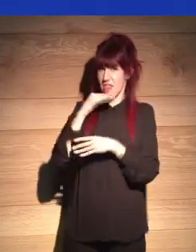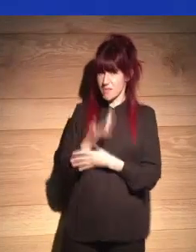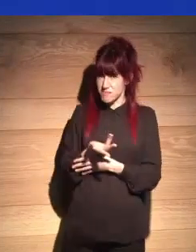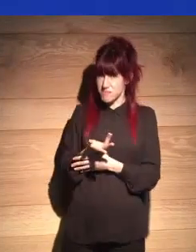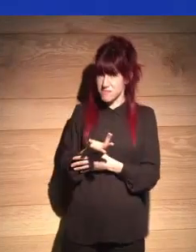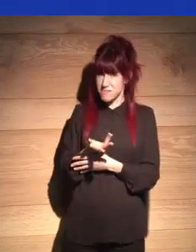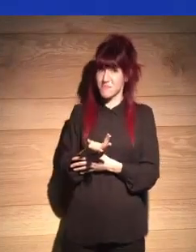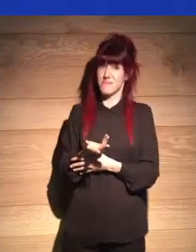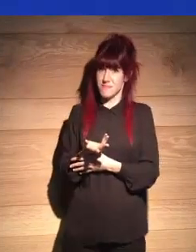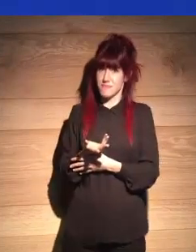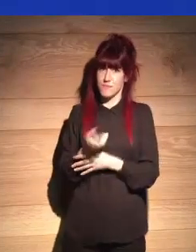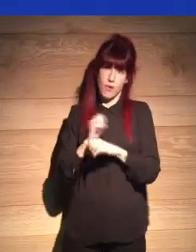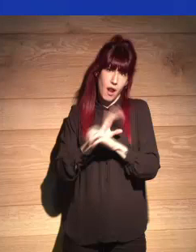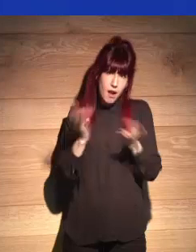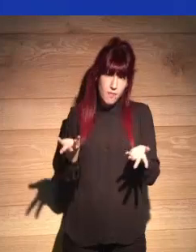be like that. Well.